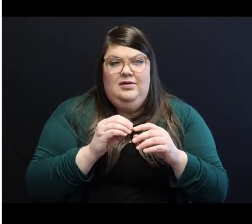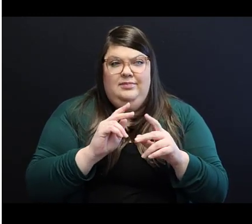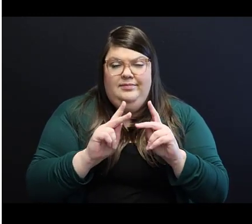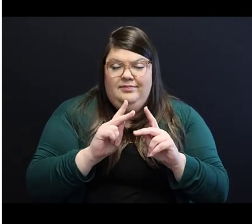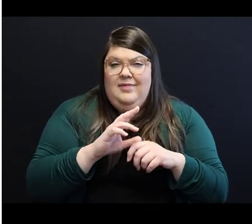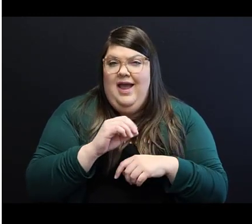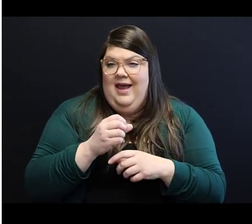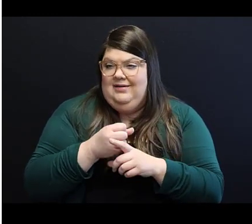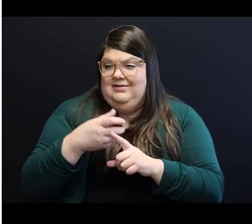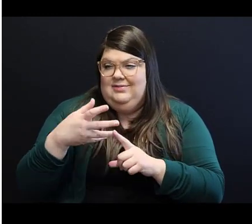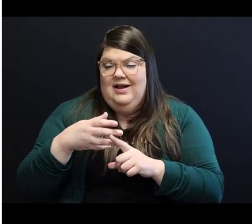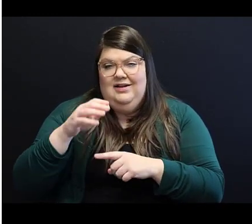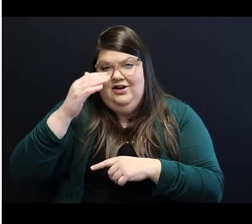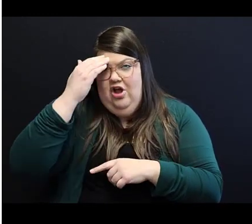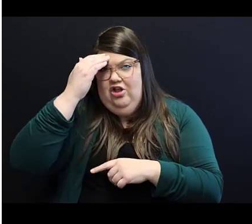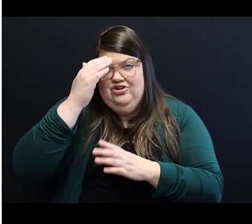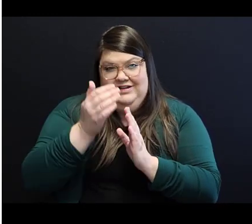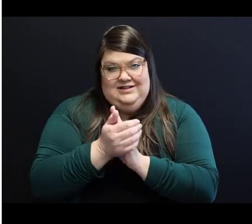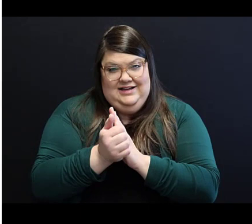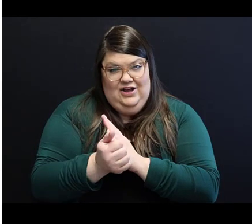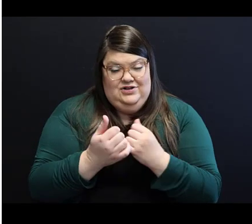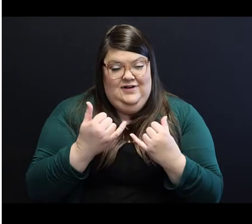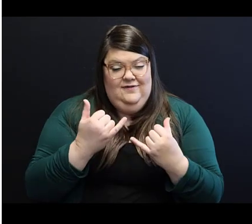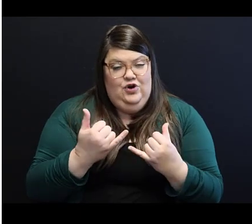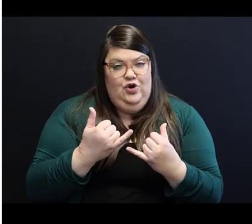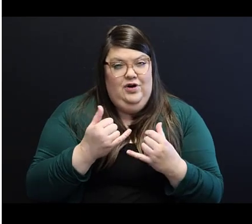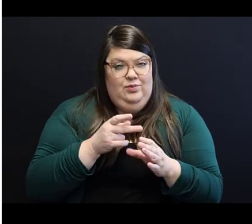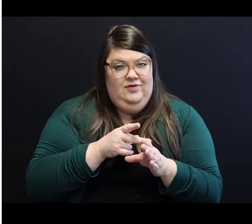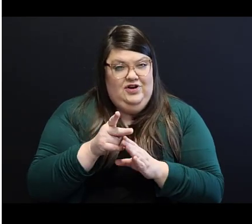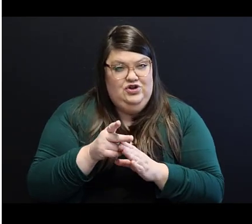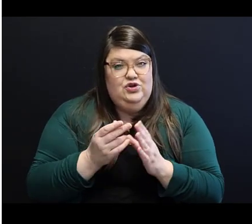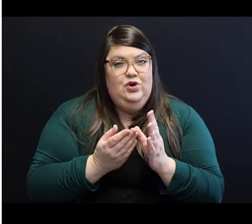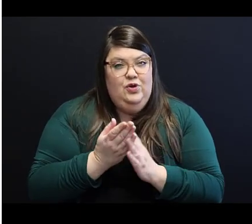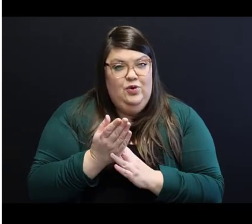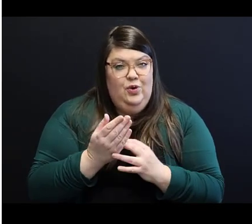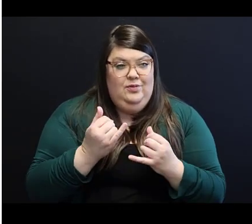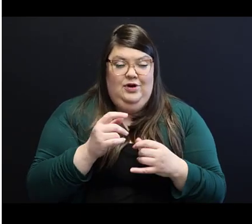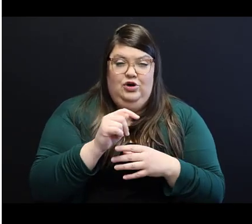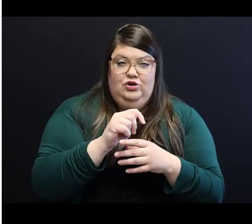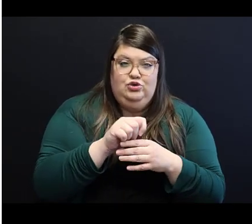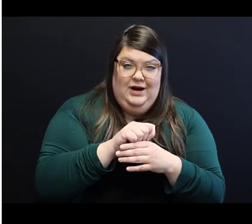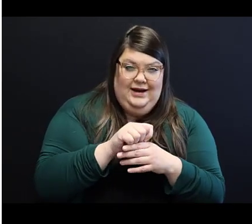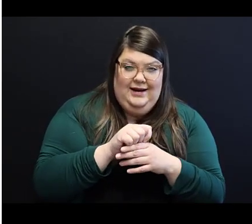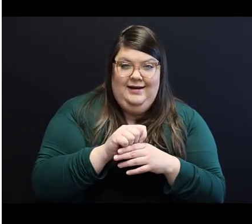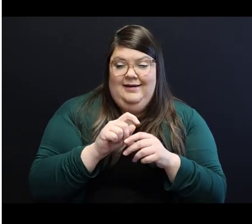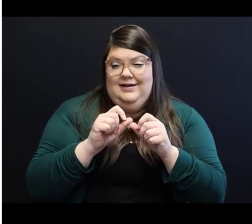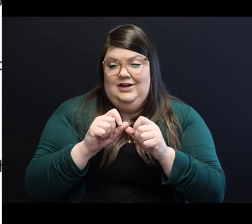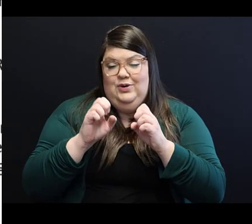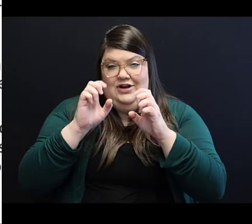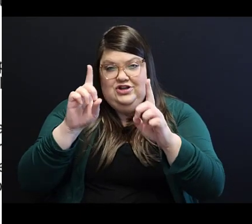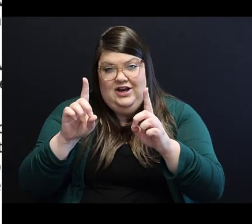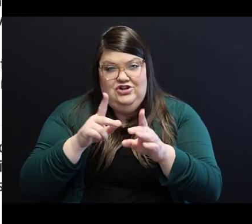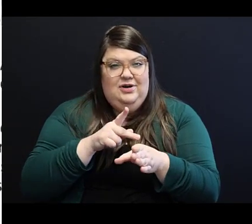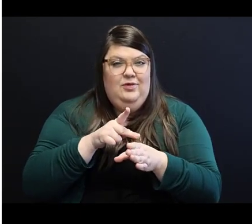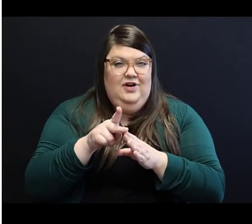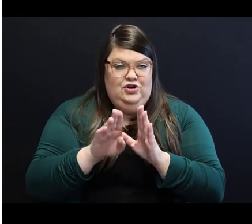and skills of current professionals through recurrent training, continuing education, and professional